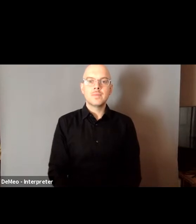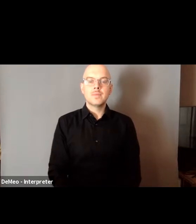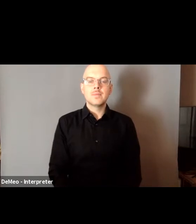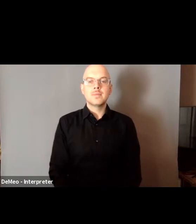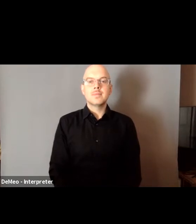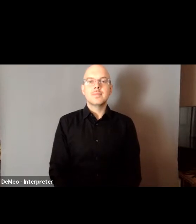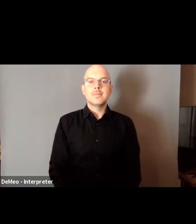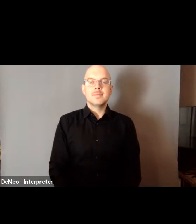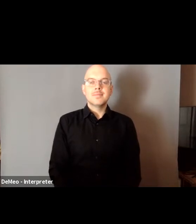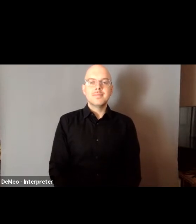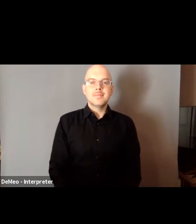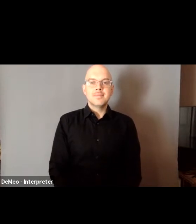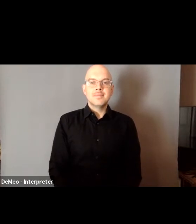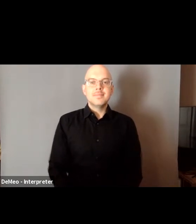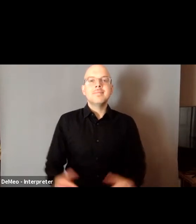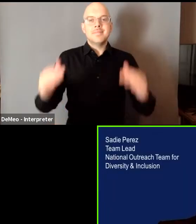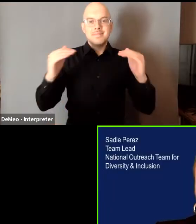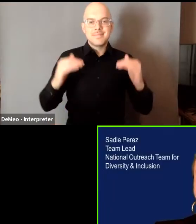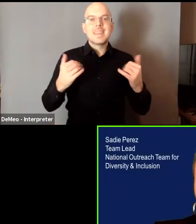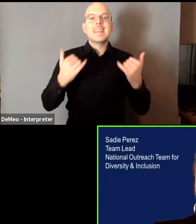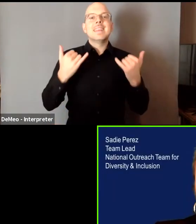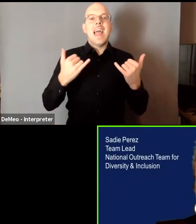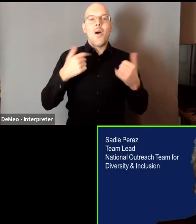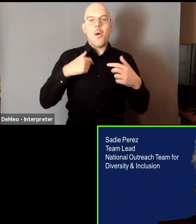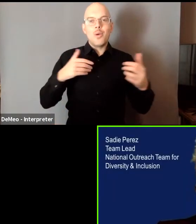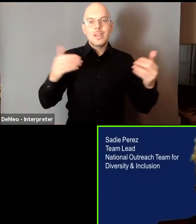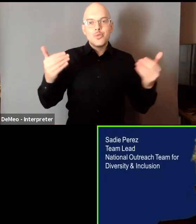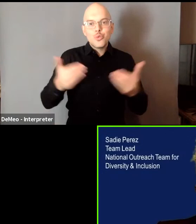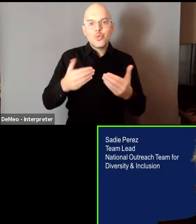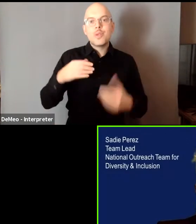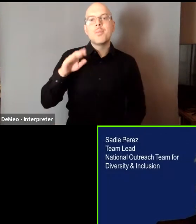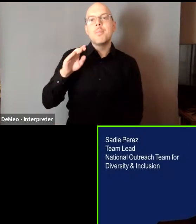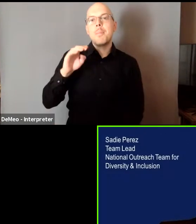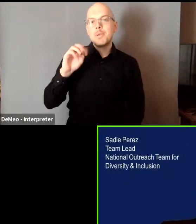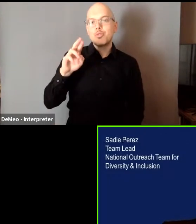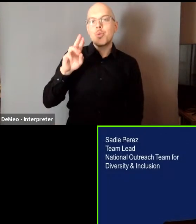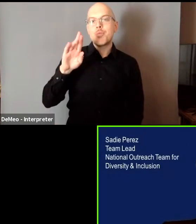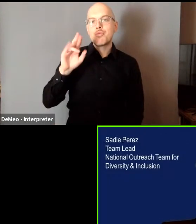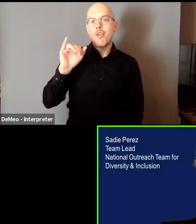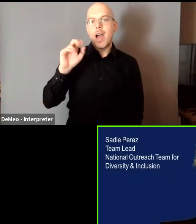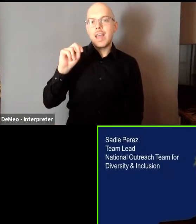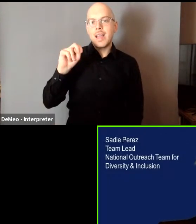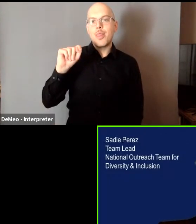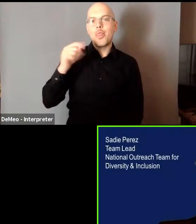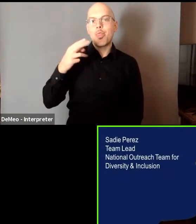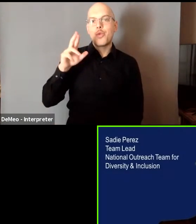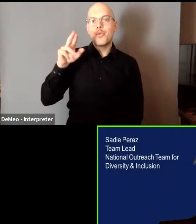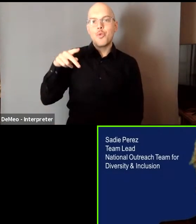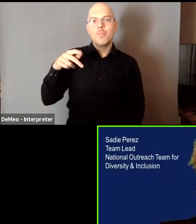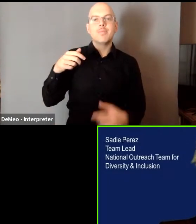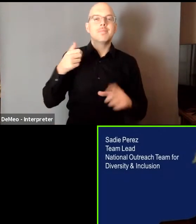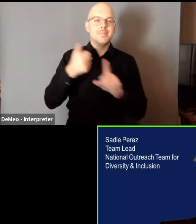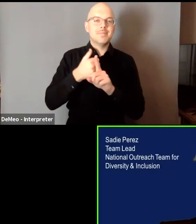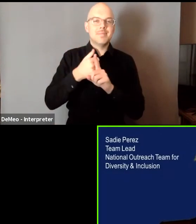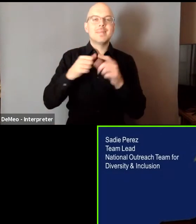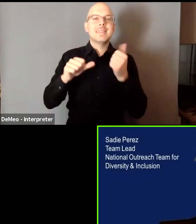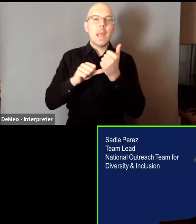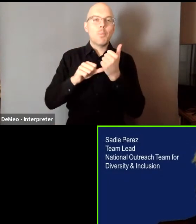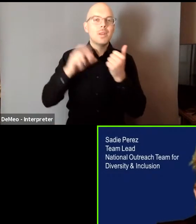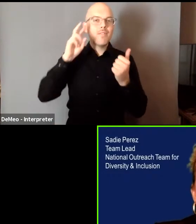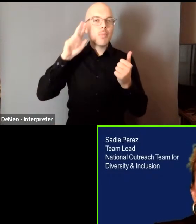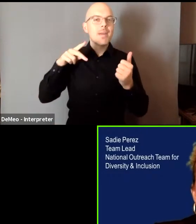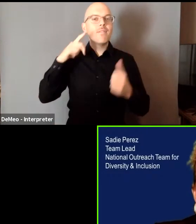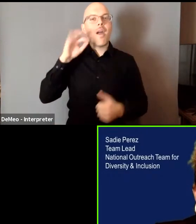Now, I would like to introduce Mr. Brian Threw, Deputy Vice President for the FAA's Air Traffic